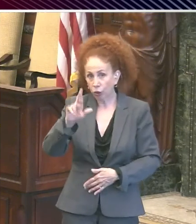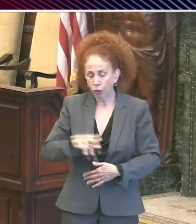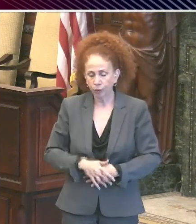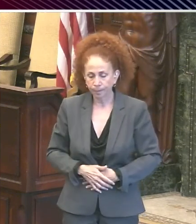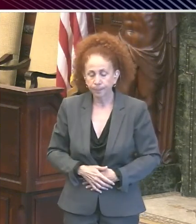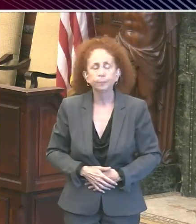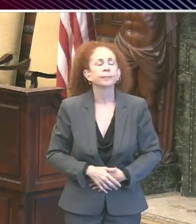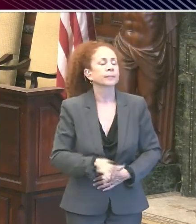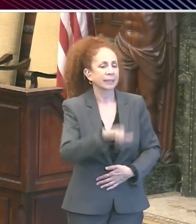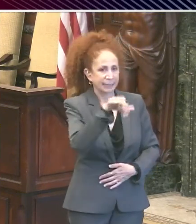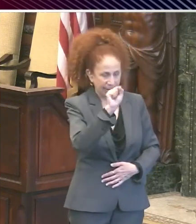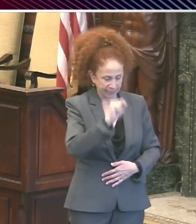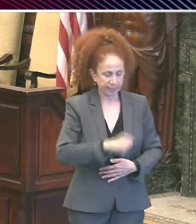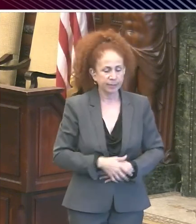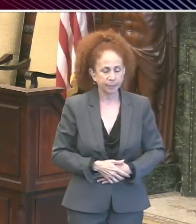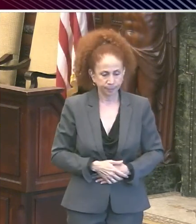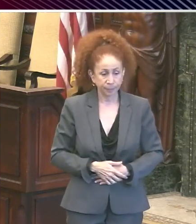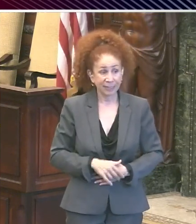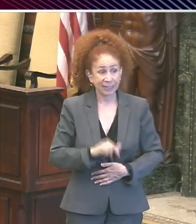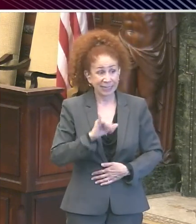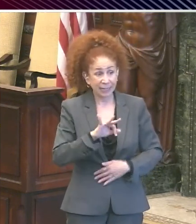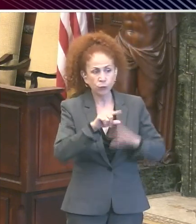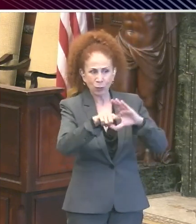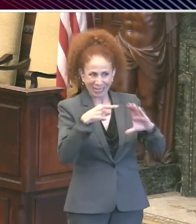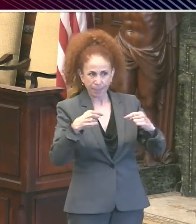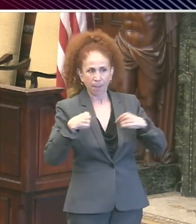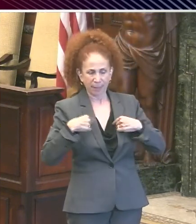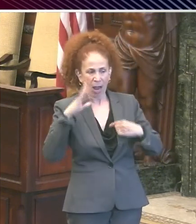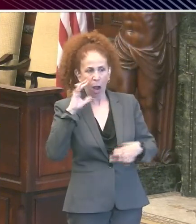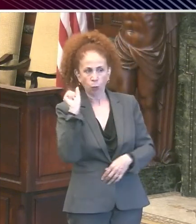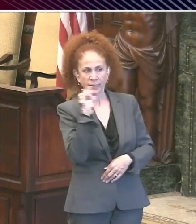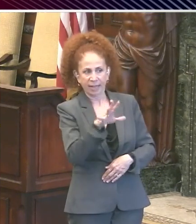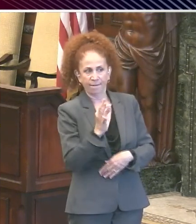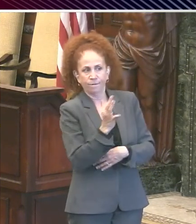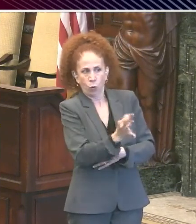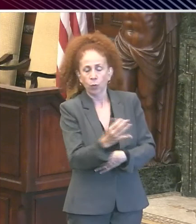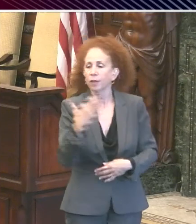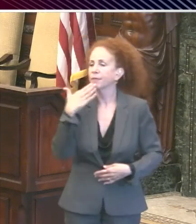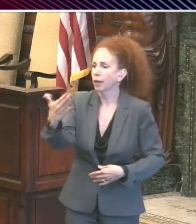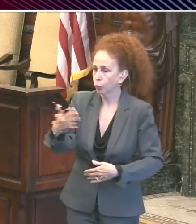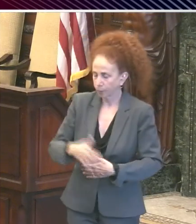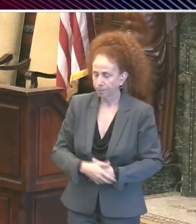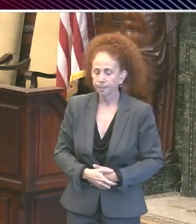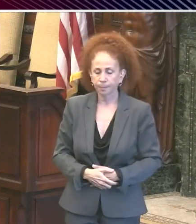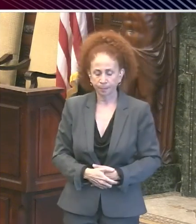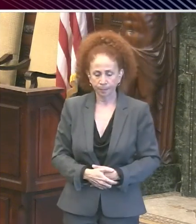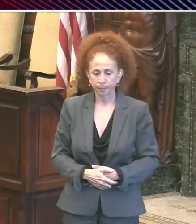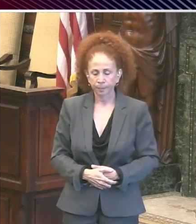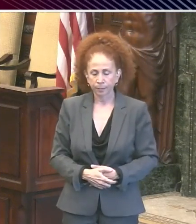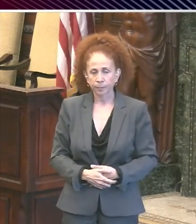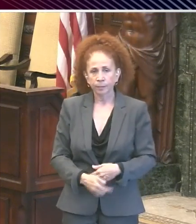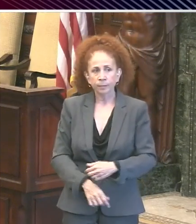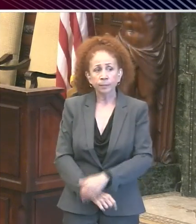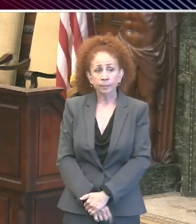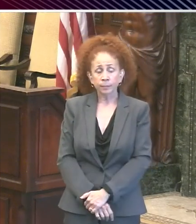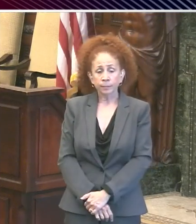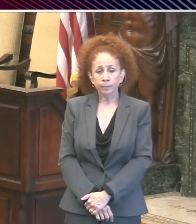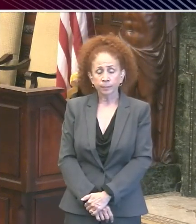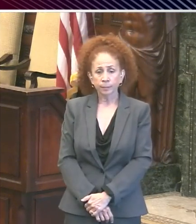Yes, Claudia, if you shoot us an email, I can forward you that. Thank you. Okay.